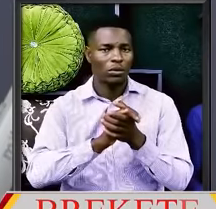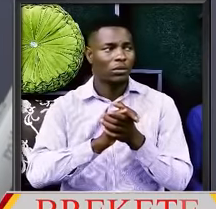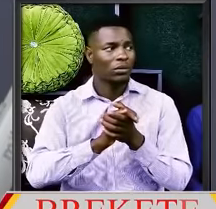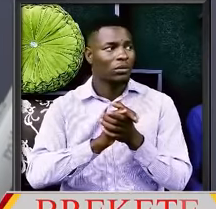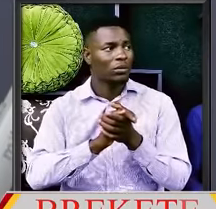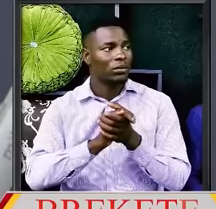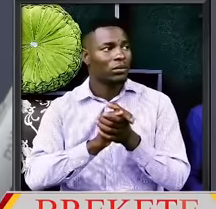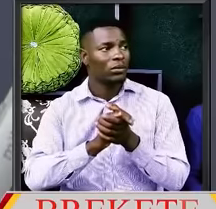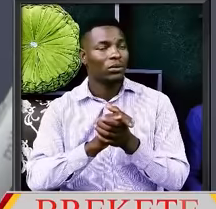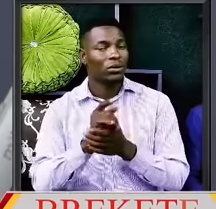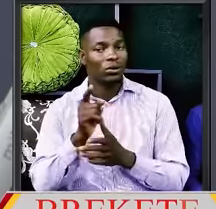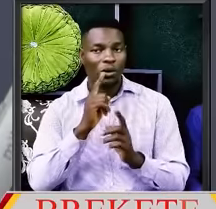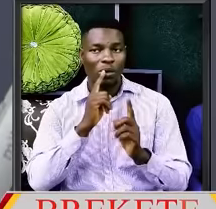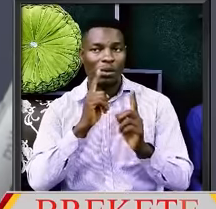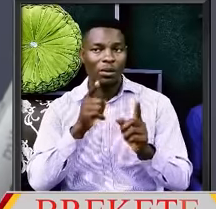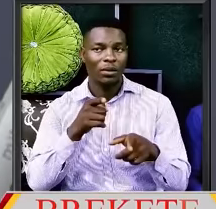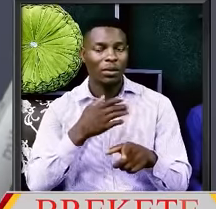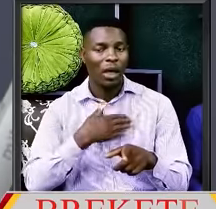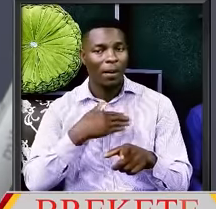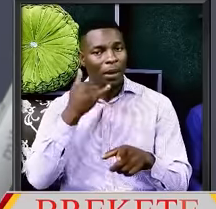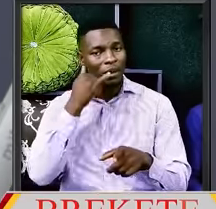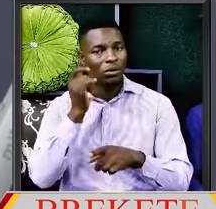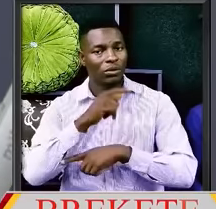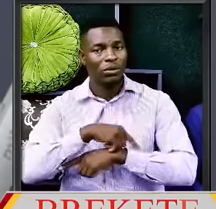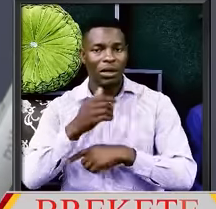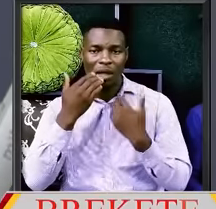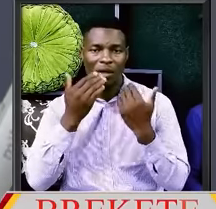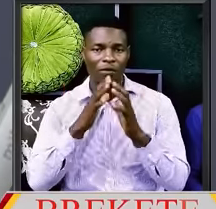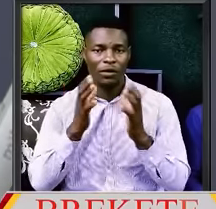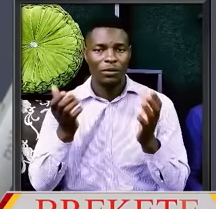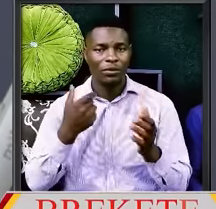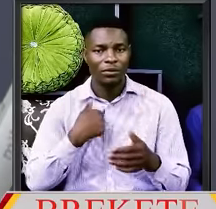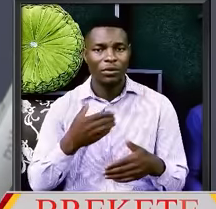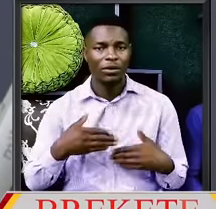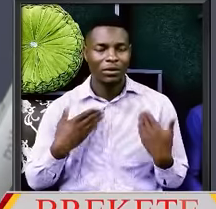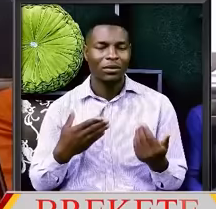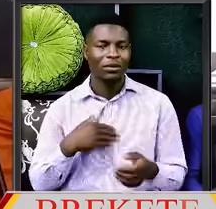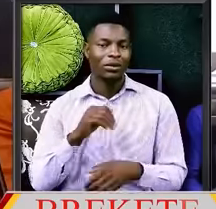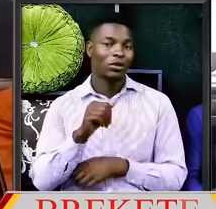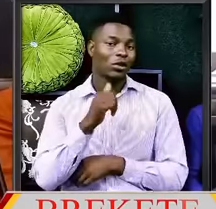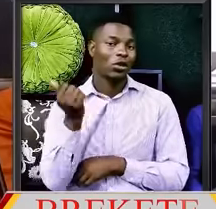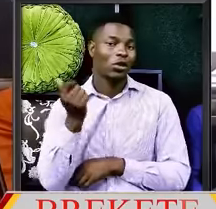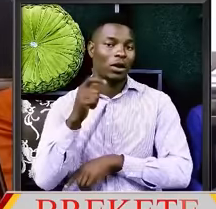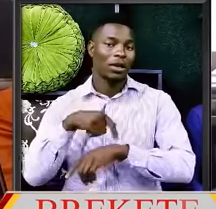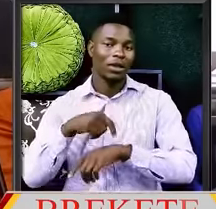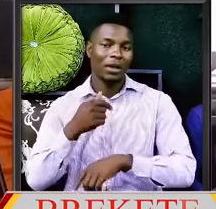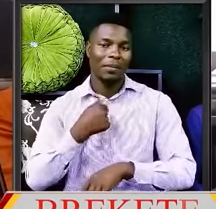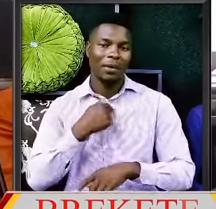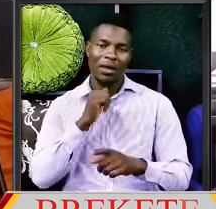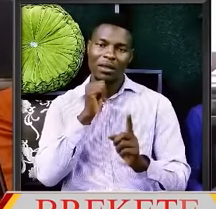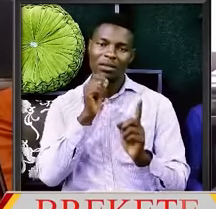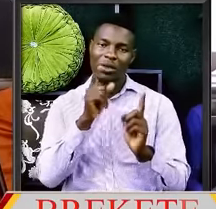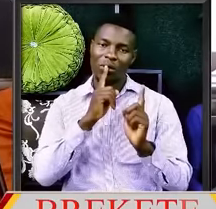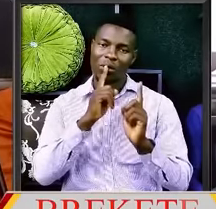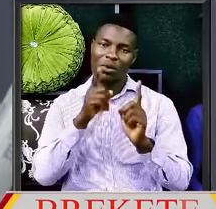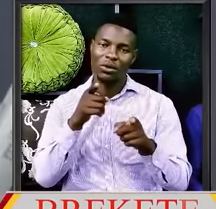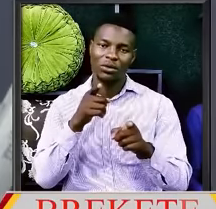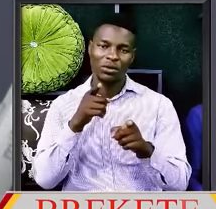Congratulations, we pick my call today. Thank you very much. I'm so glad. The other time where I no pick your call, sorry.